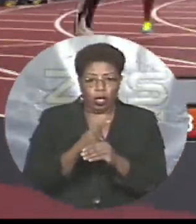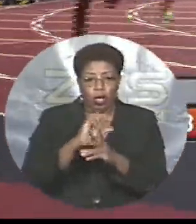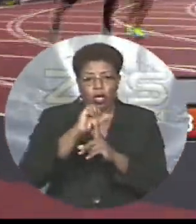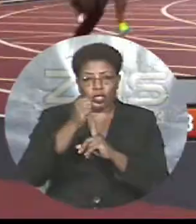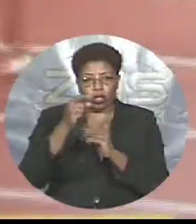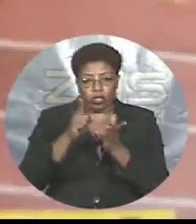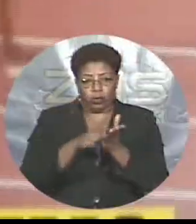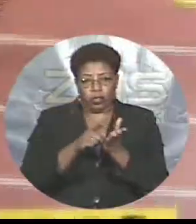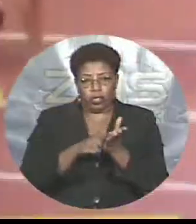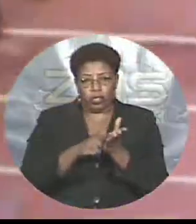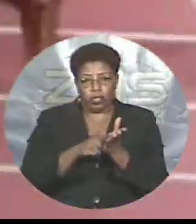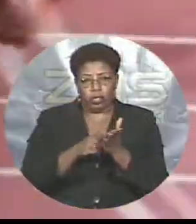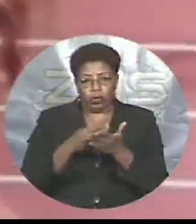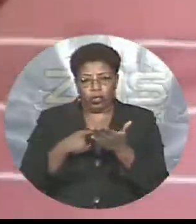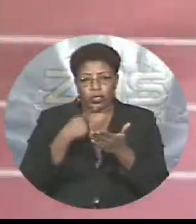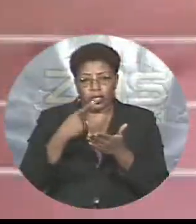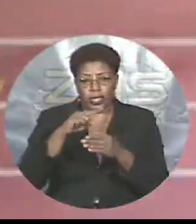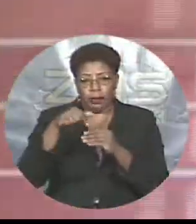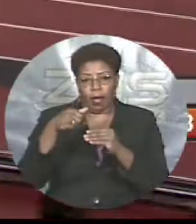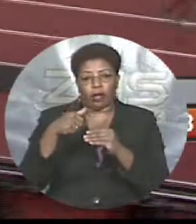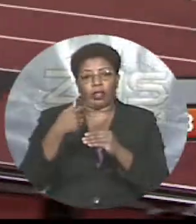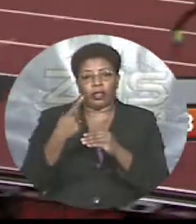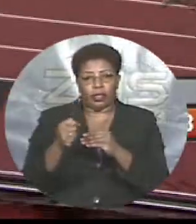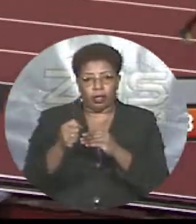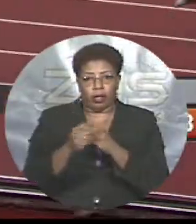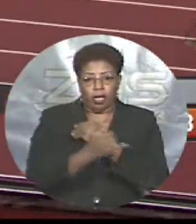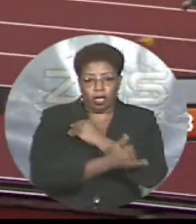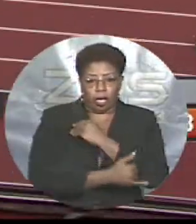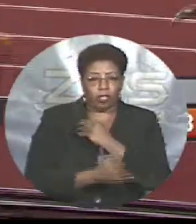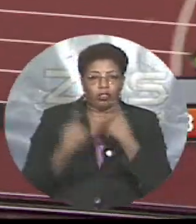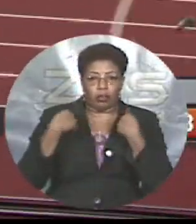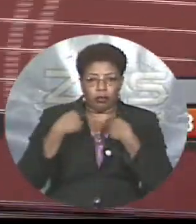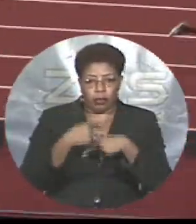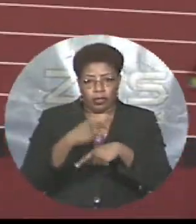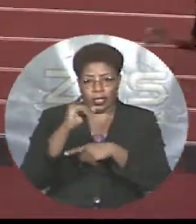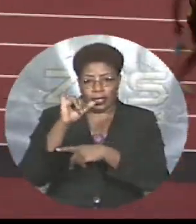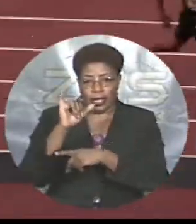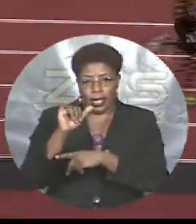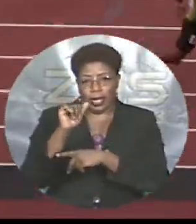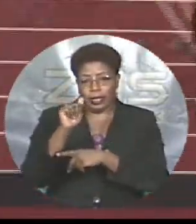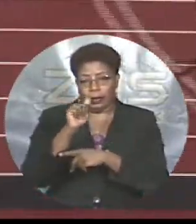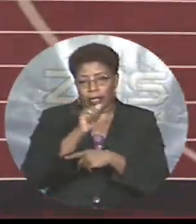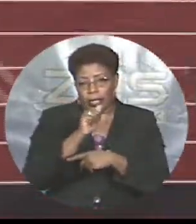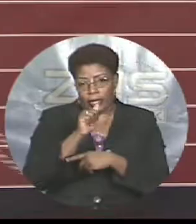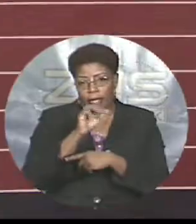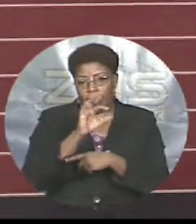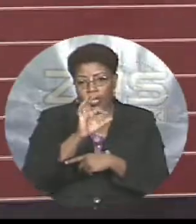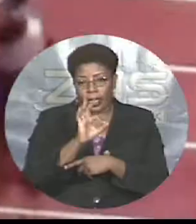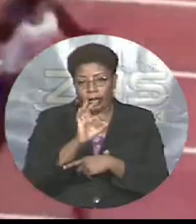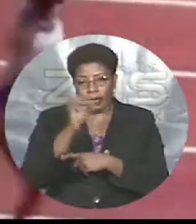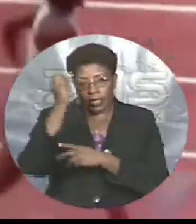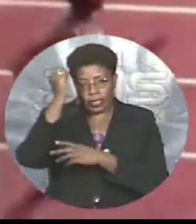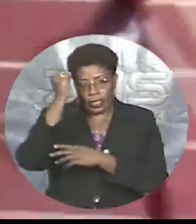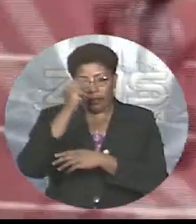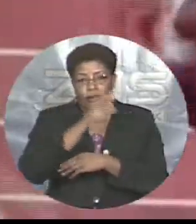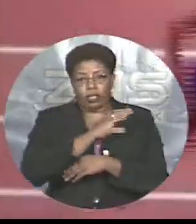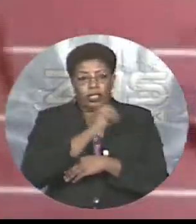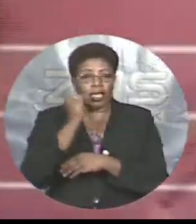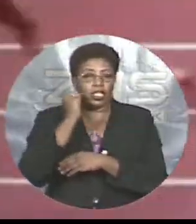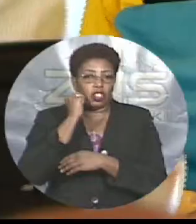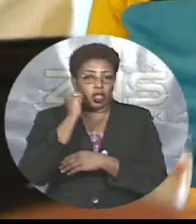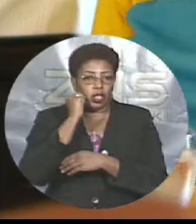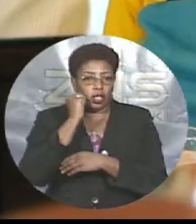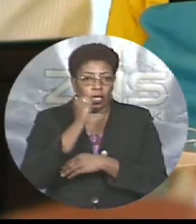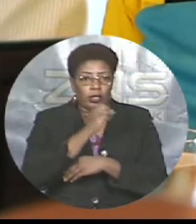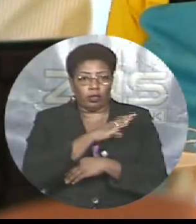Bodie's comments were made about the country's two medalists at this year's IAAF World Championships, Stephen Gardner and Shawnee